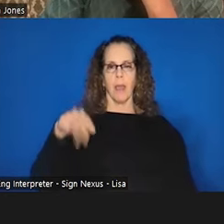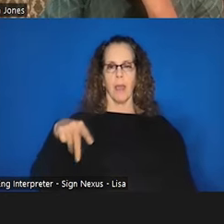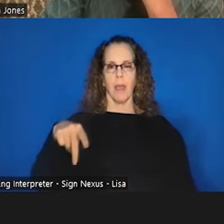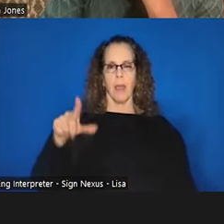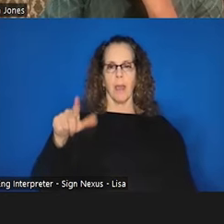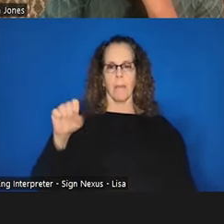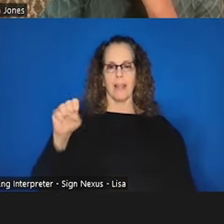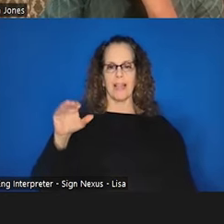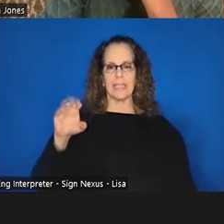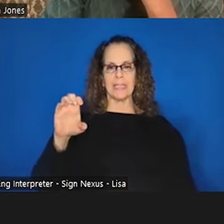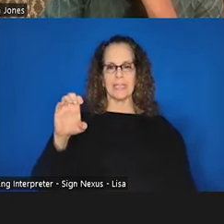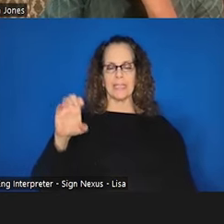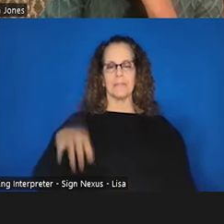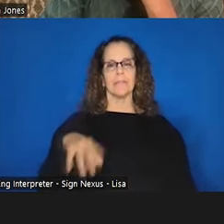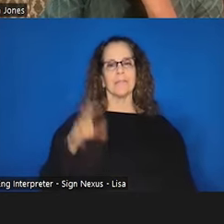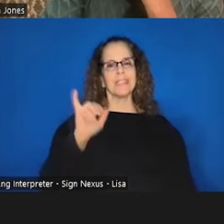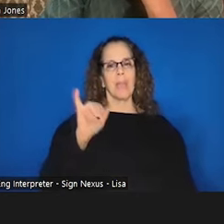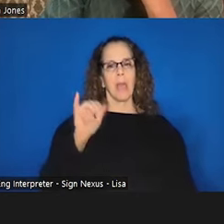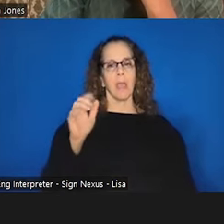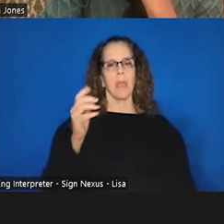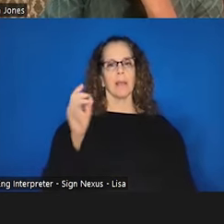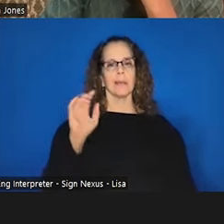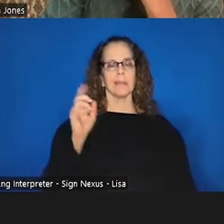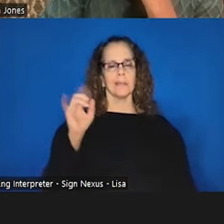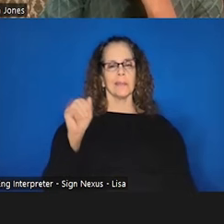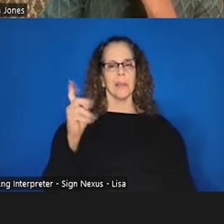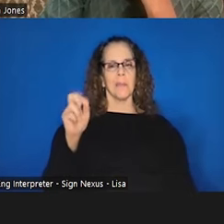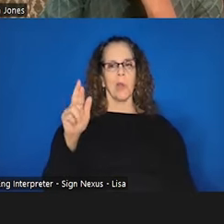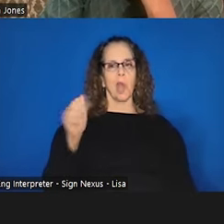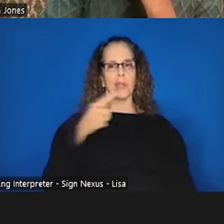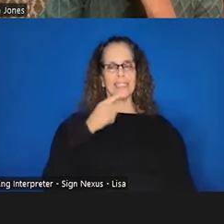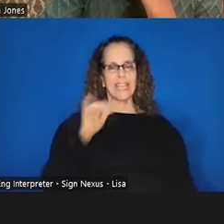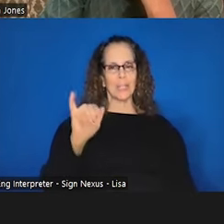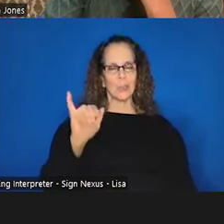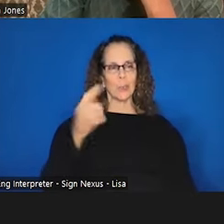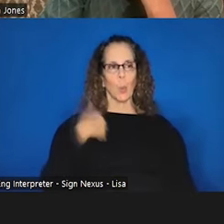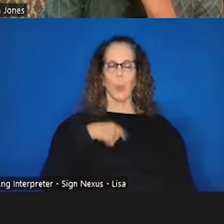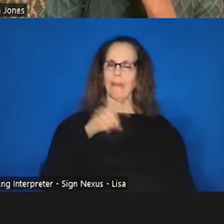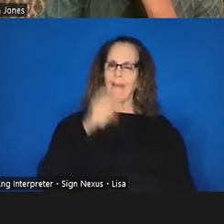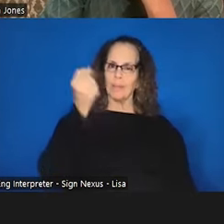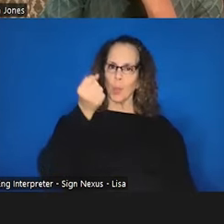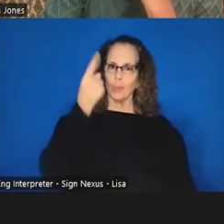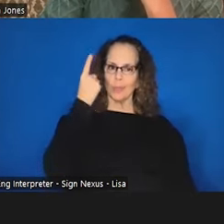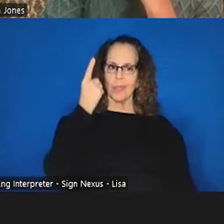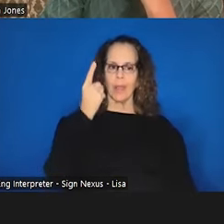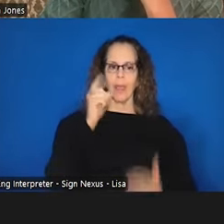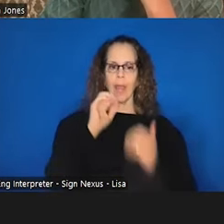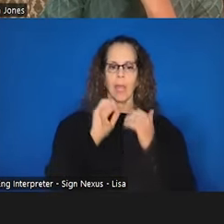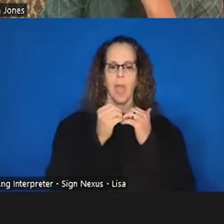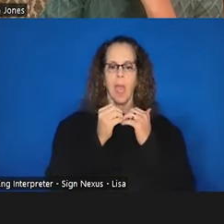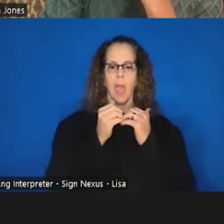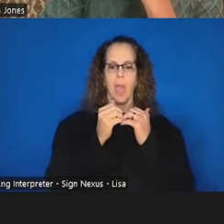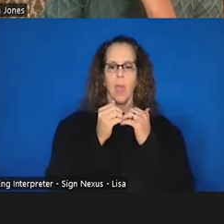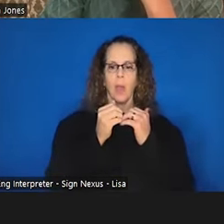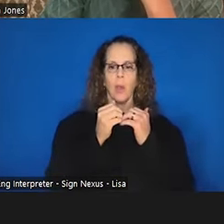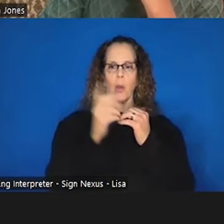kind of touching upon what Imara said as well, that we have to understand how the opposition work is they